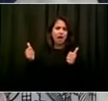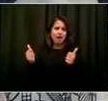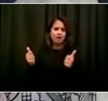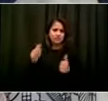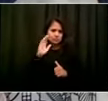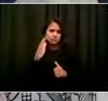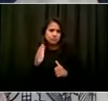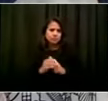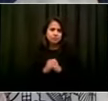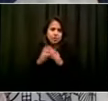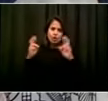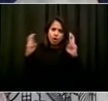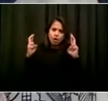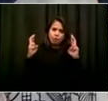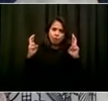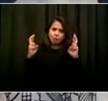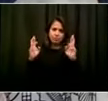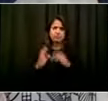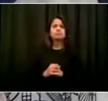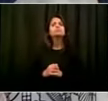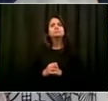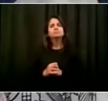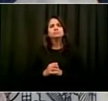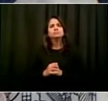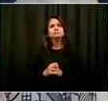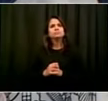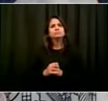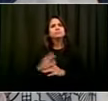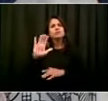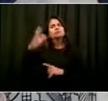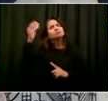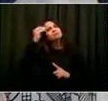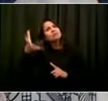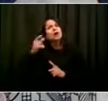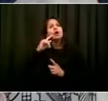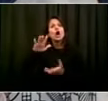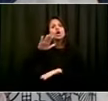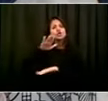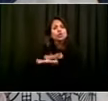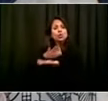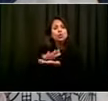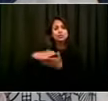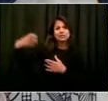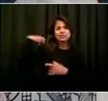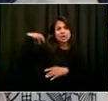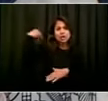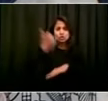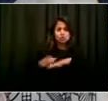Next up, and we'll add that we're also joined by Schools Chancellor Richard Carranza, is Ravane from Hamadia.